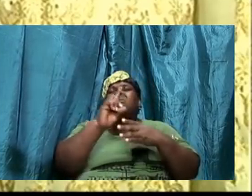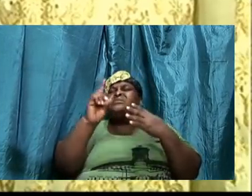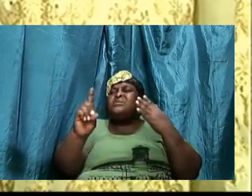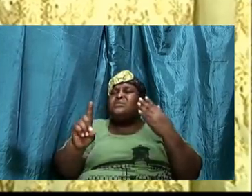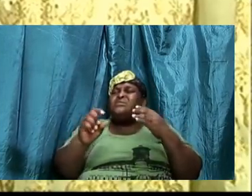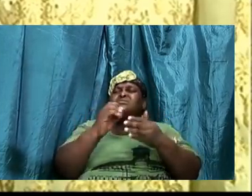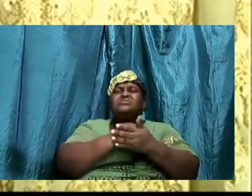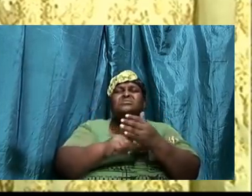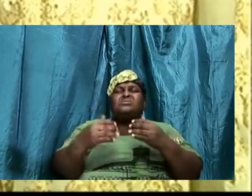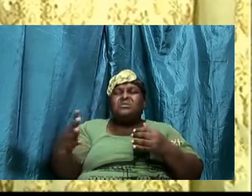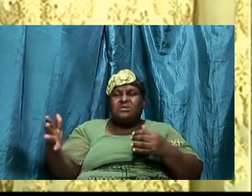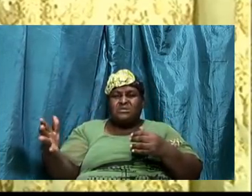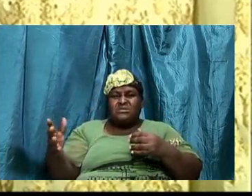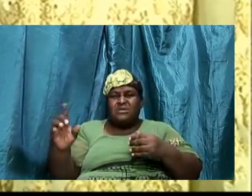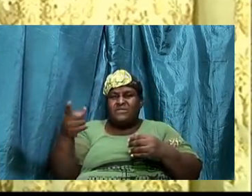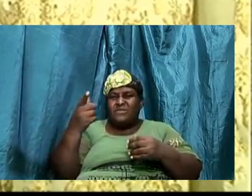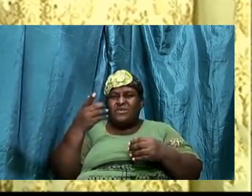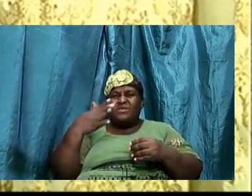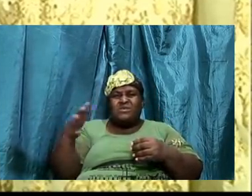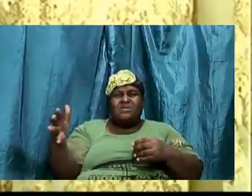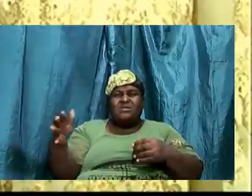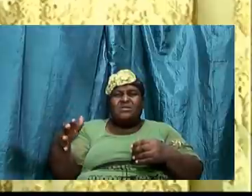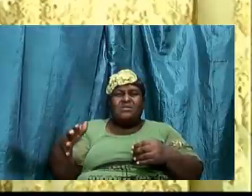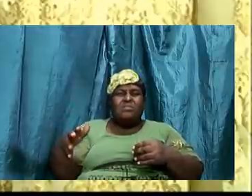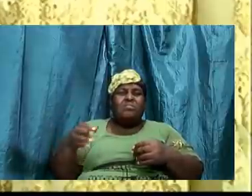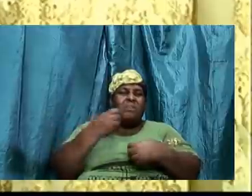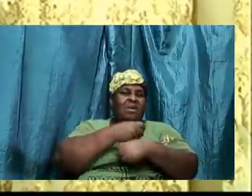did was that he created sound.